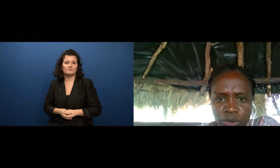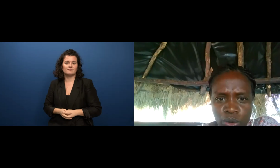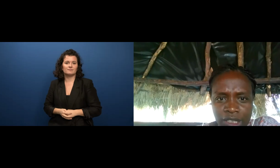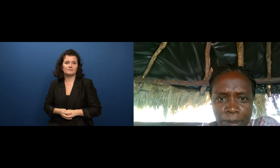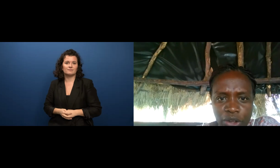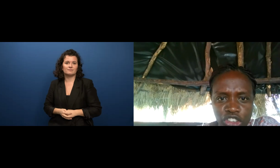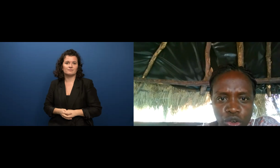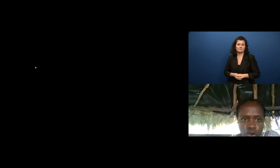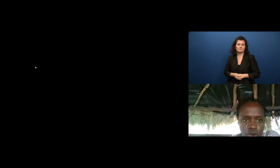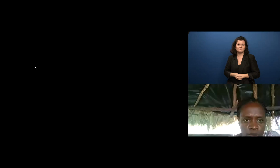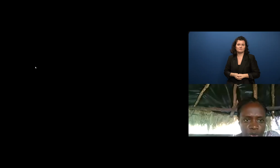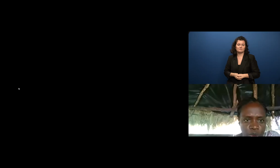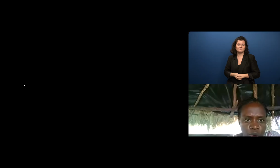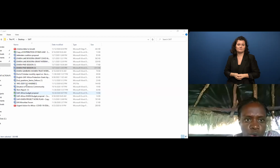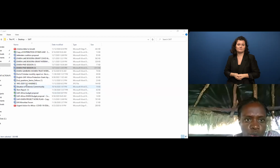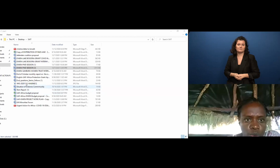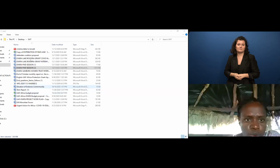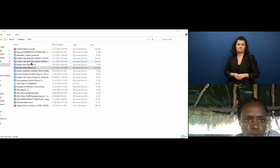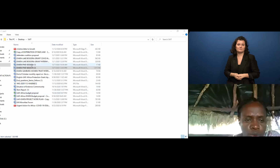through WHO,